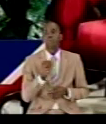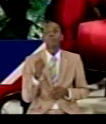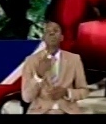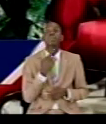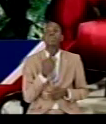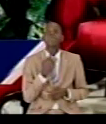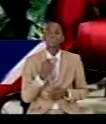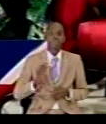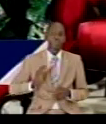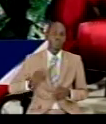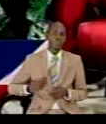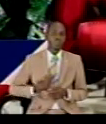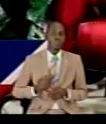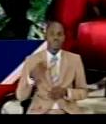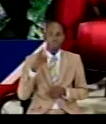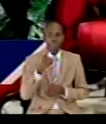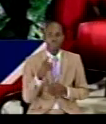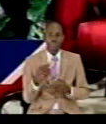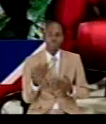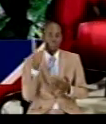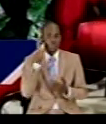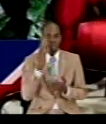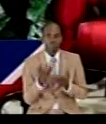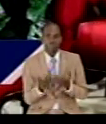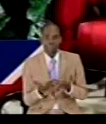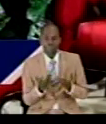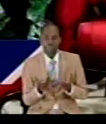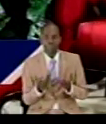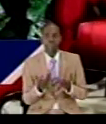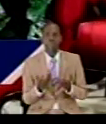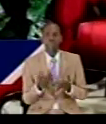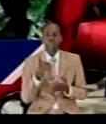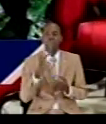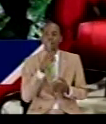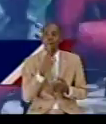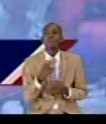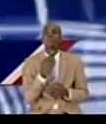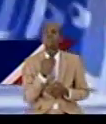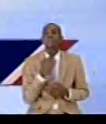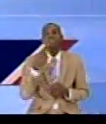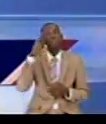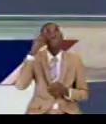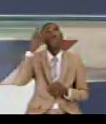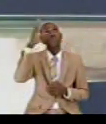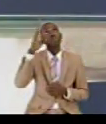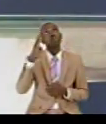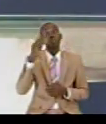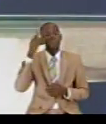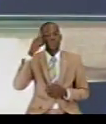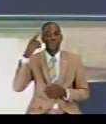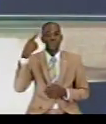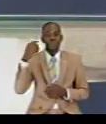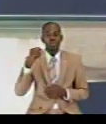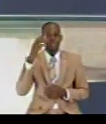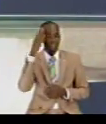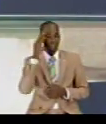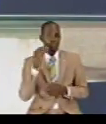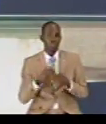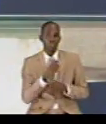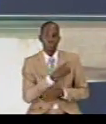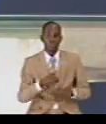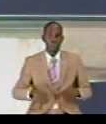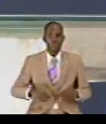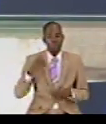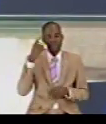You'll pant, you'll have passion, you're thirsty for God, for experiences in the Lord, for